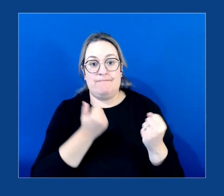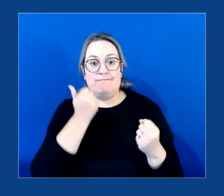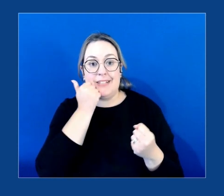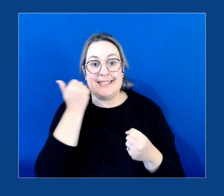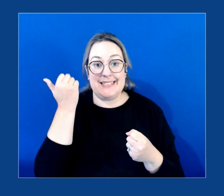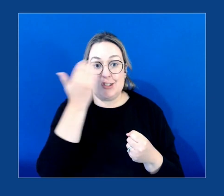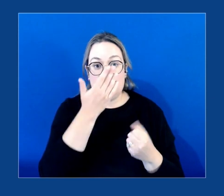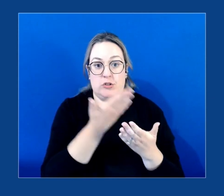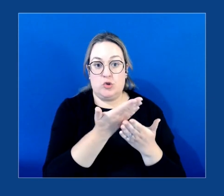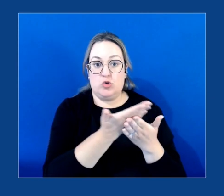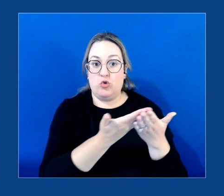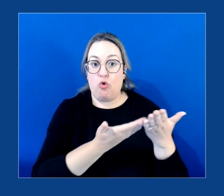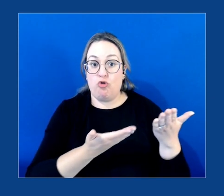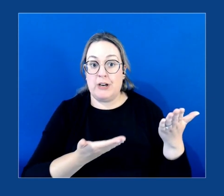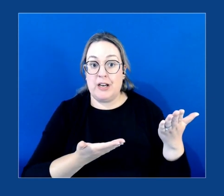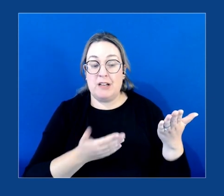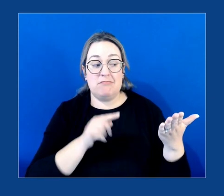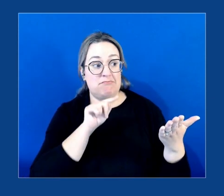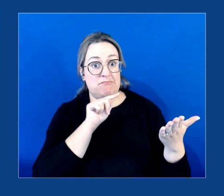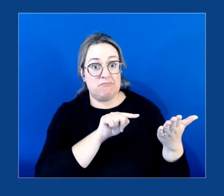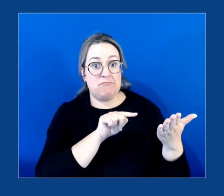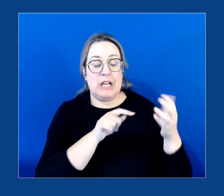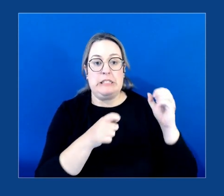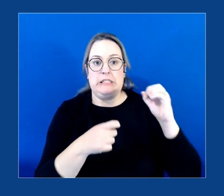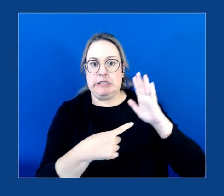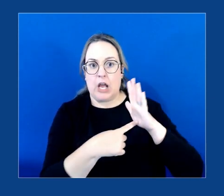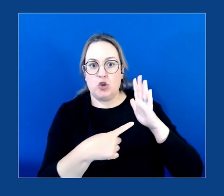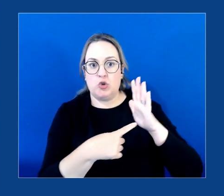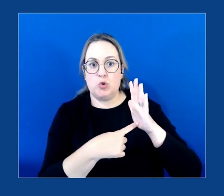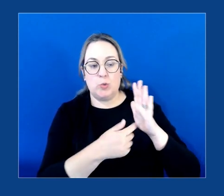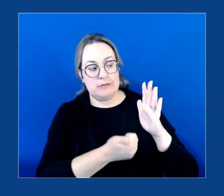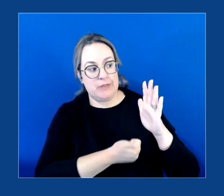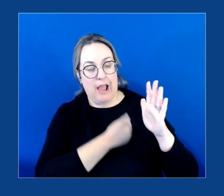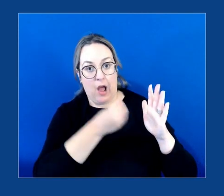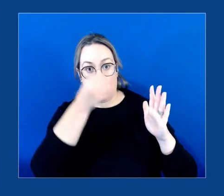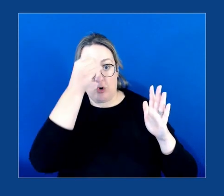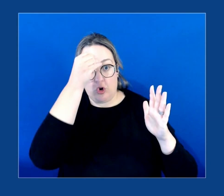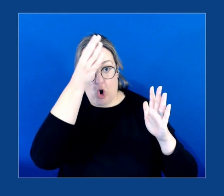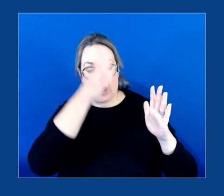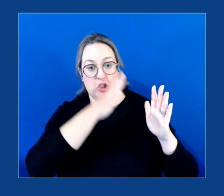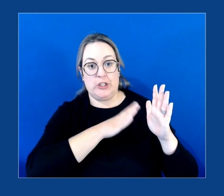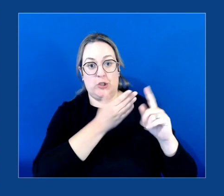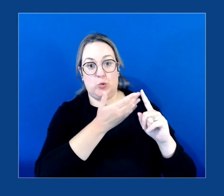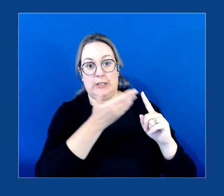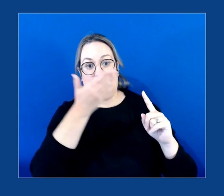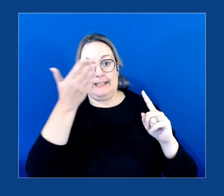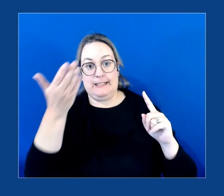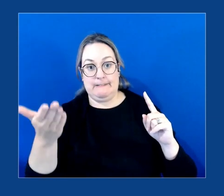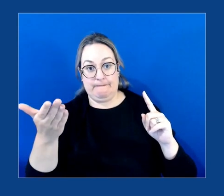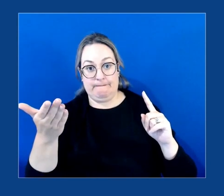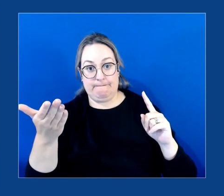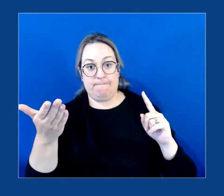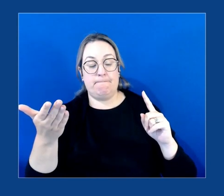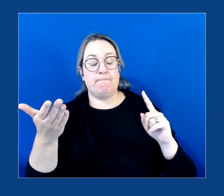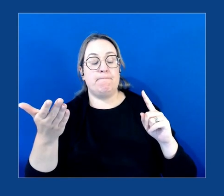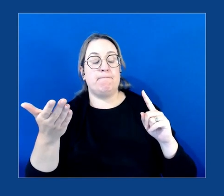it's really essential knowledge that needs to be passed on. I can't see myself as someone